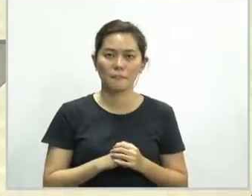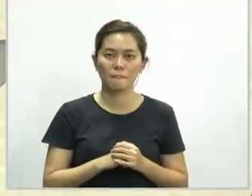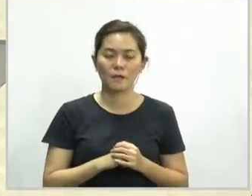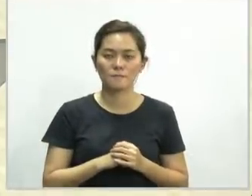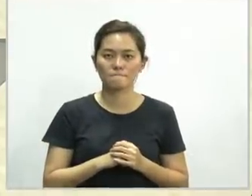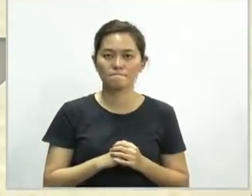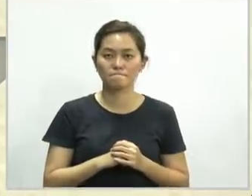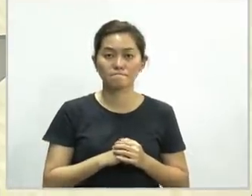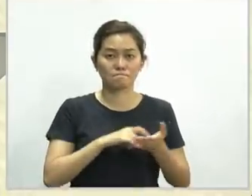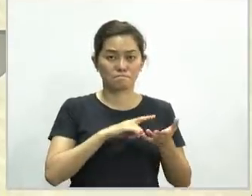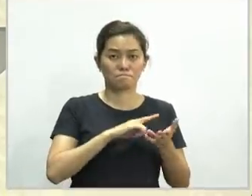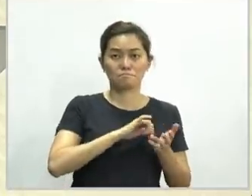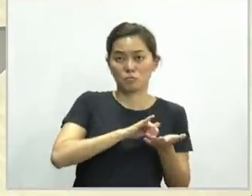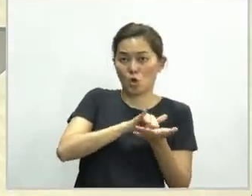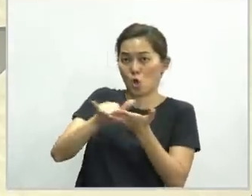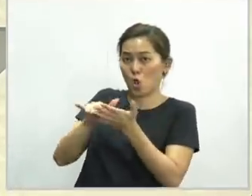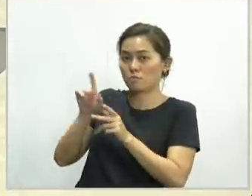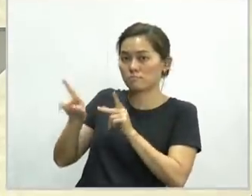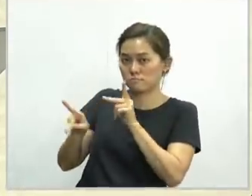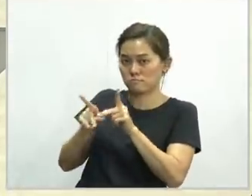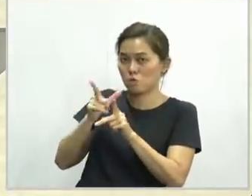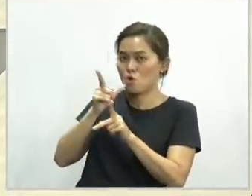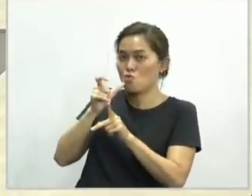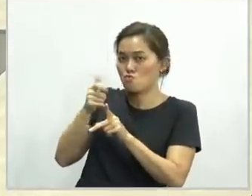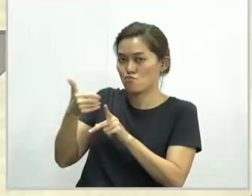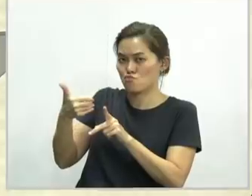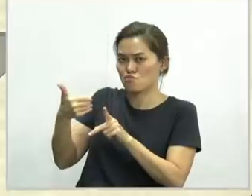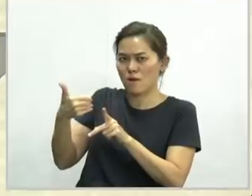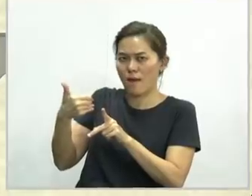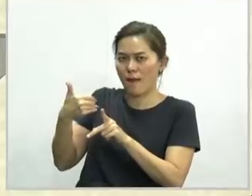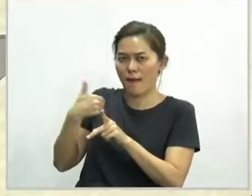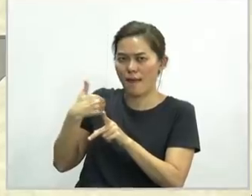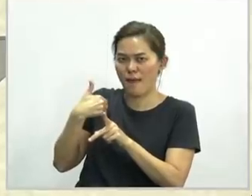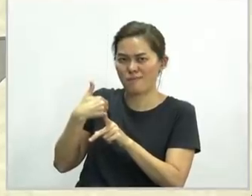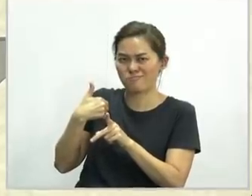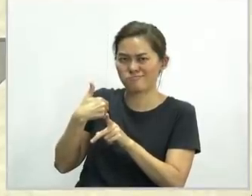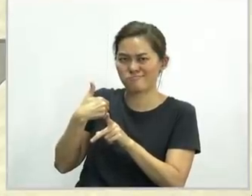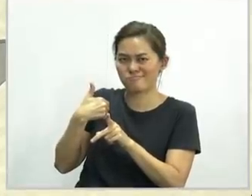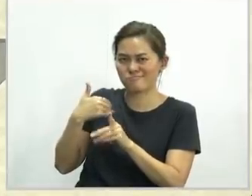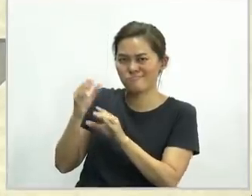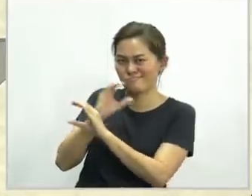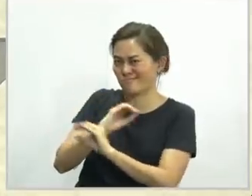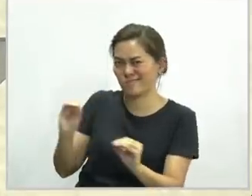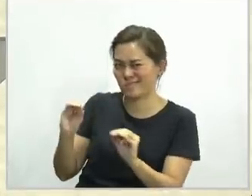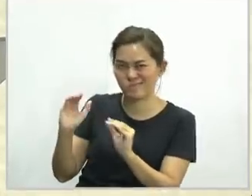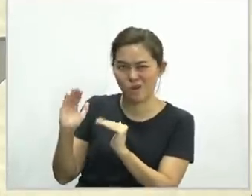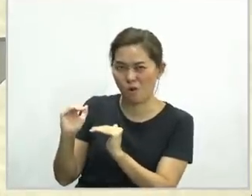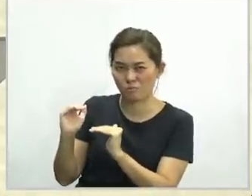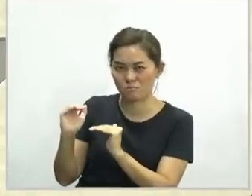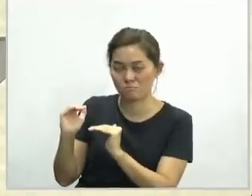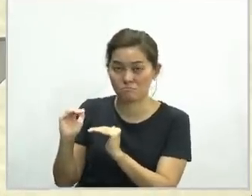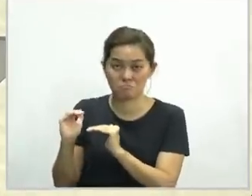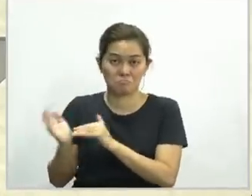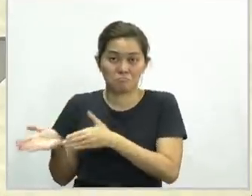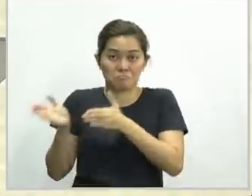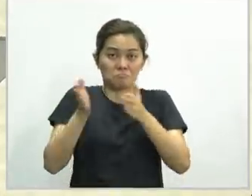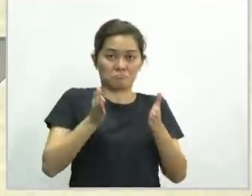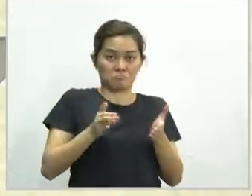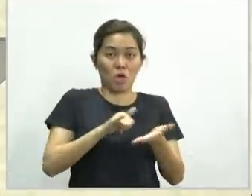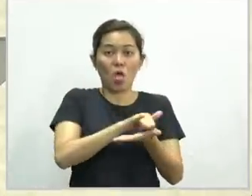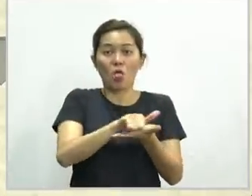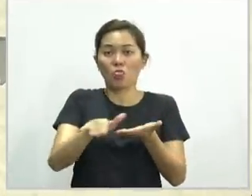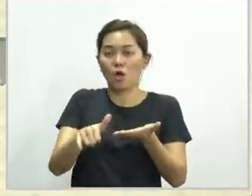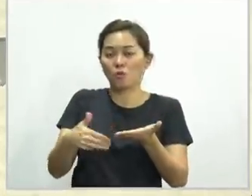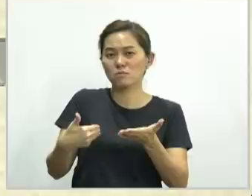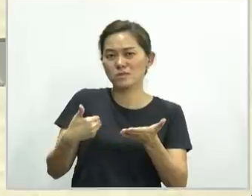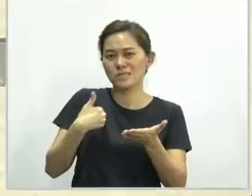There are those who have no hope. There are those who